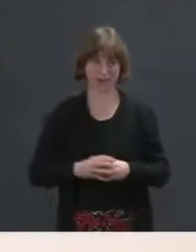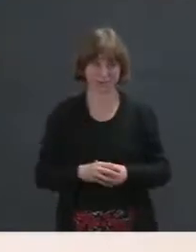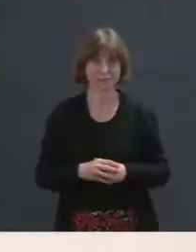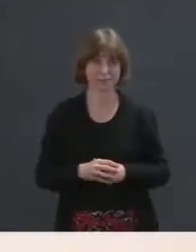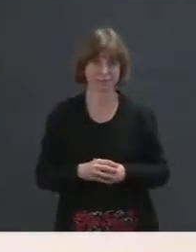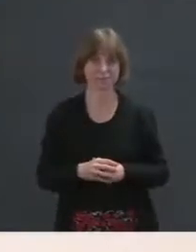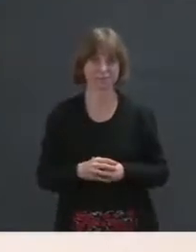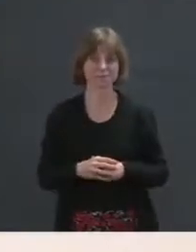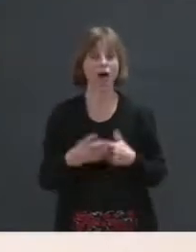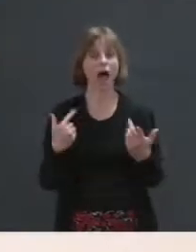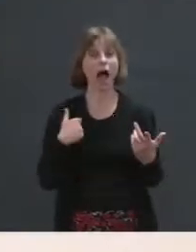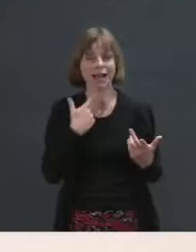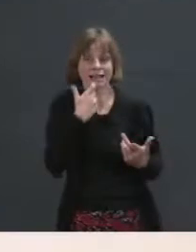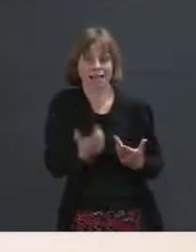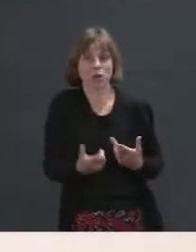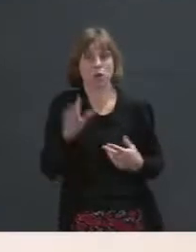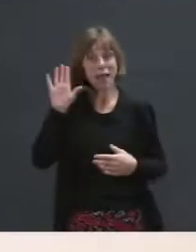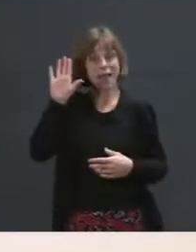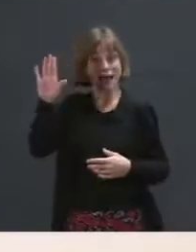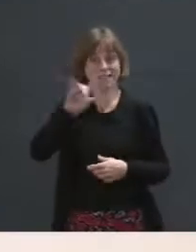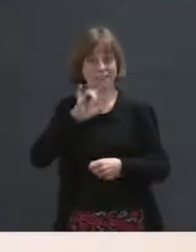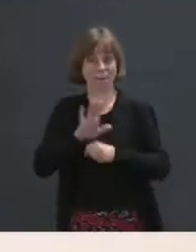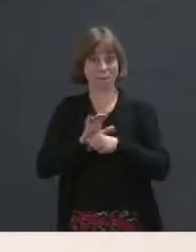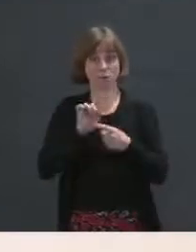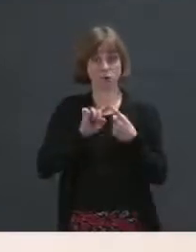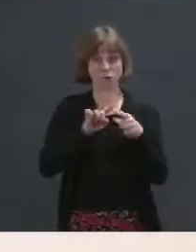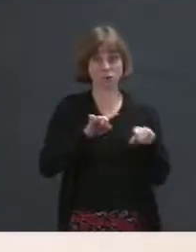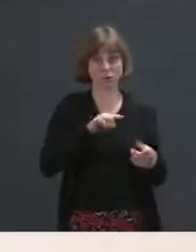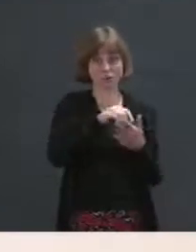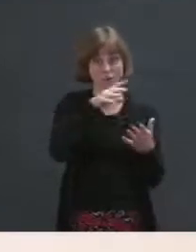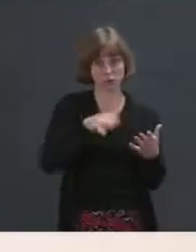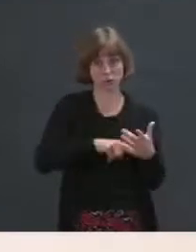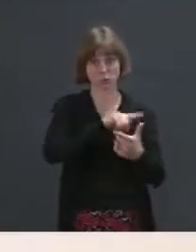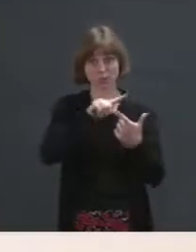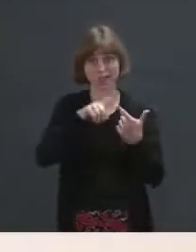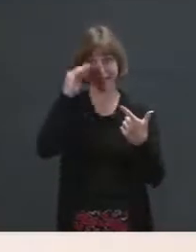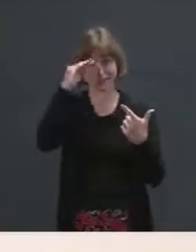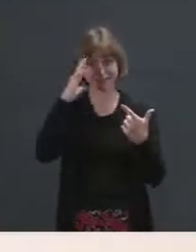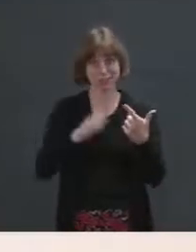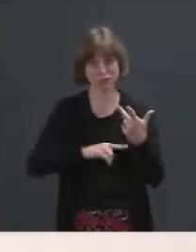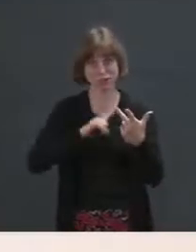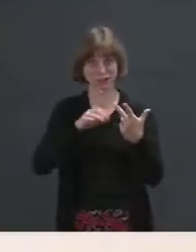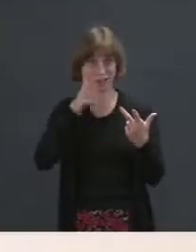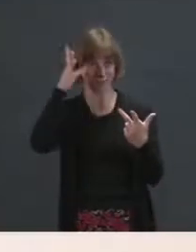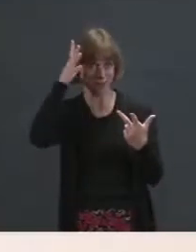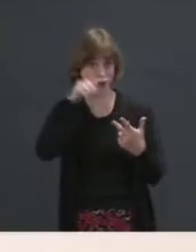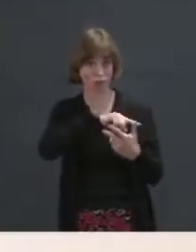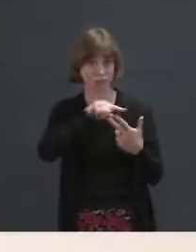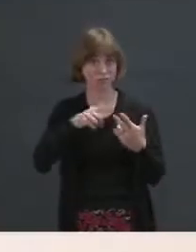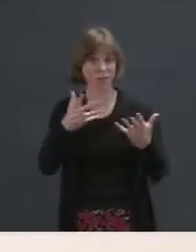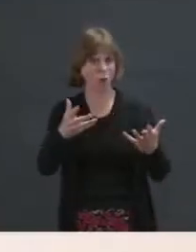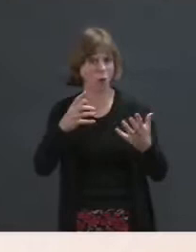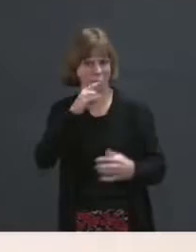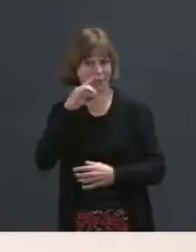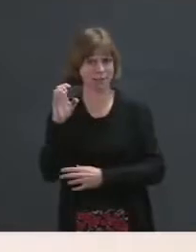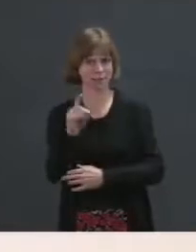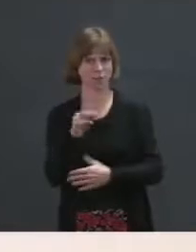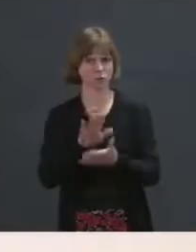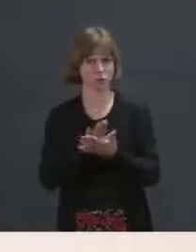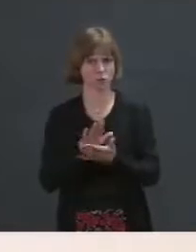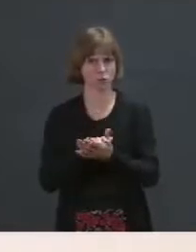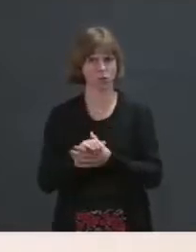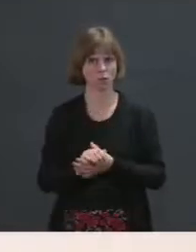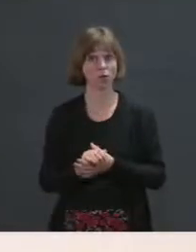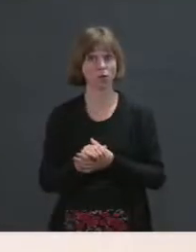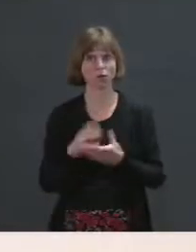you that his commitment is to the students and to the teachers and to the parents who want to have their kids back in school. And he